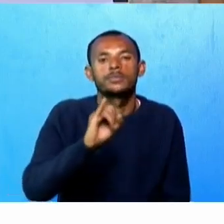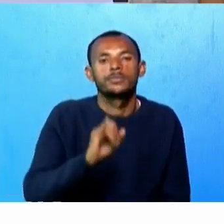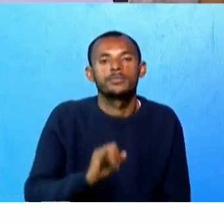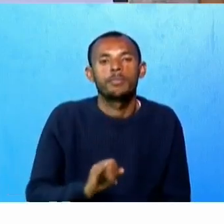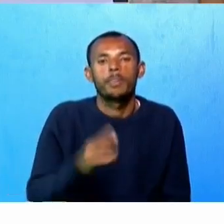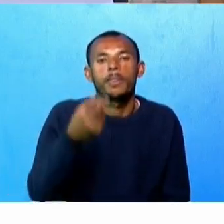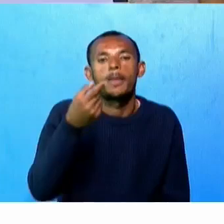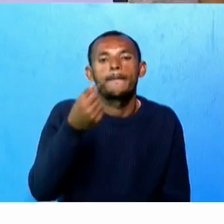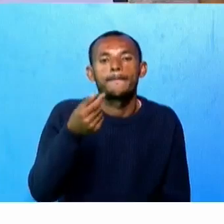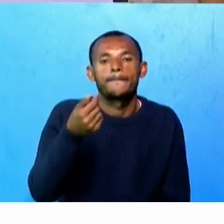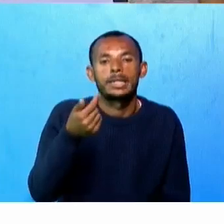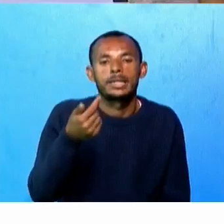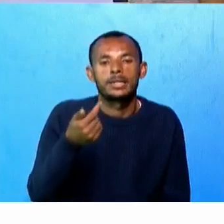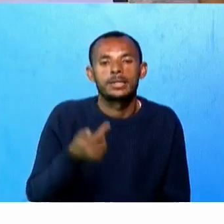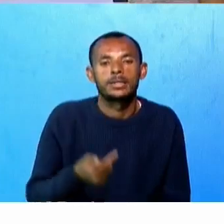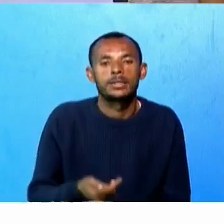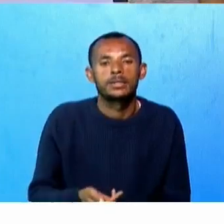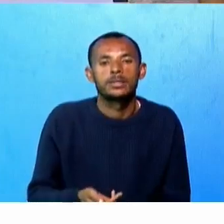per